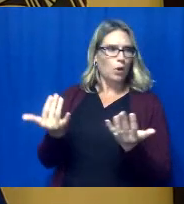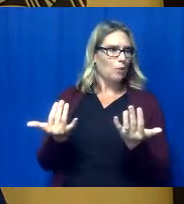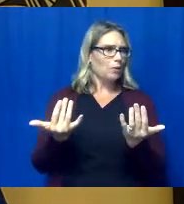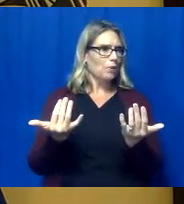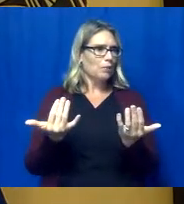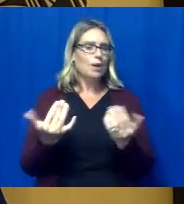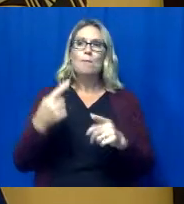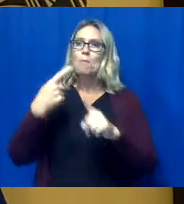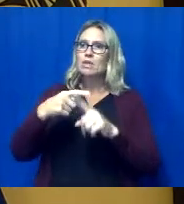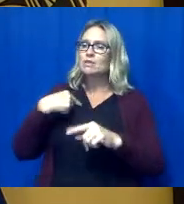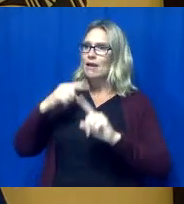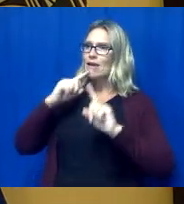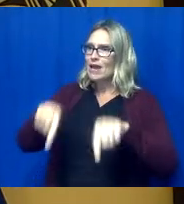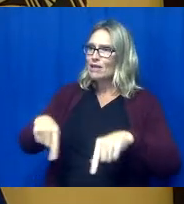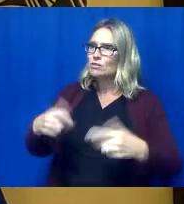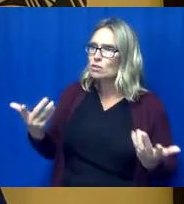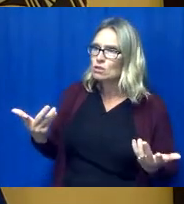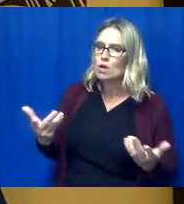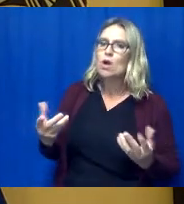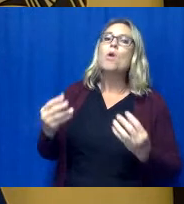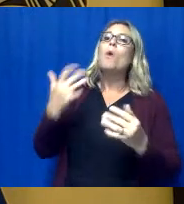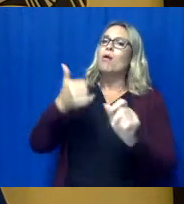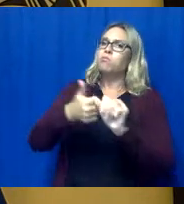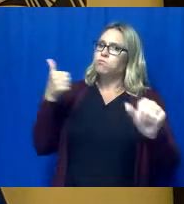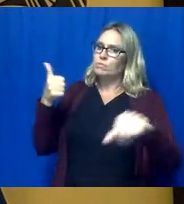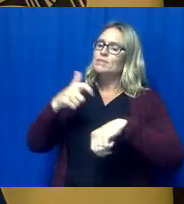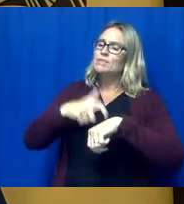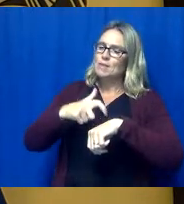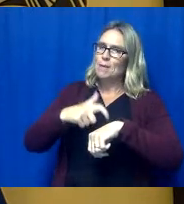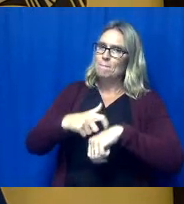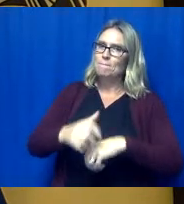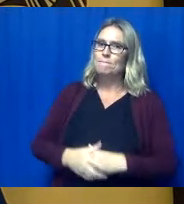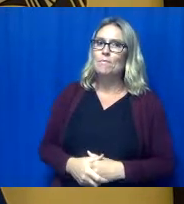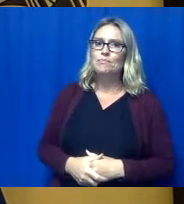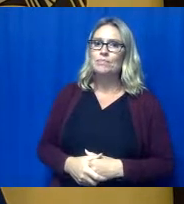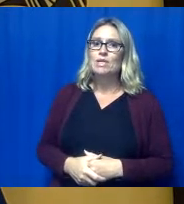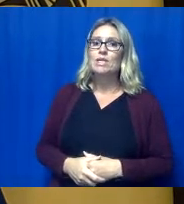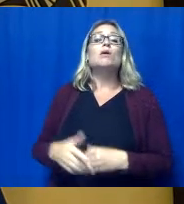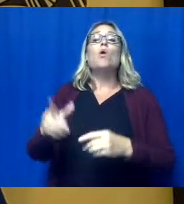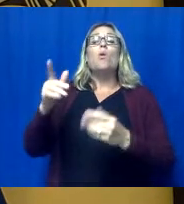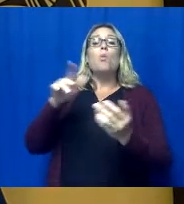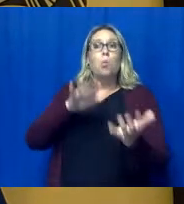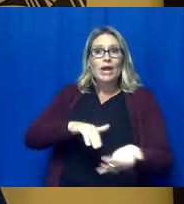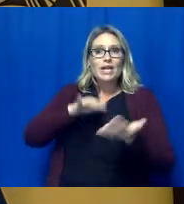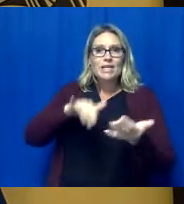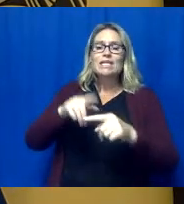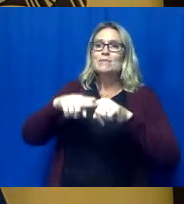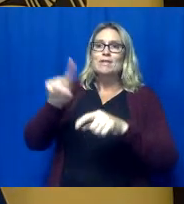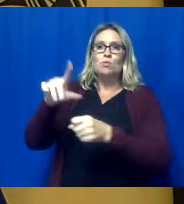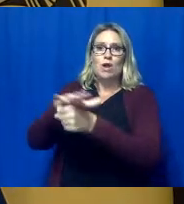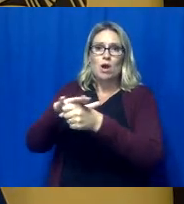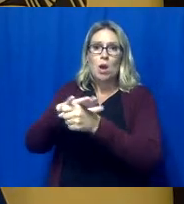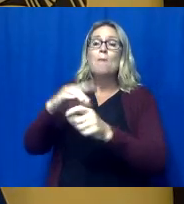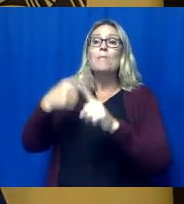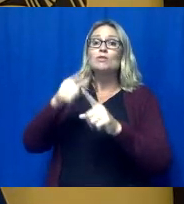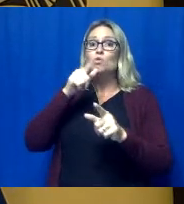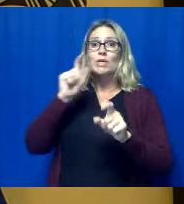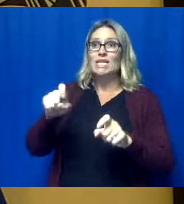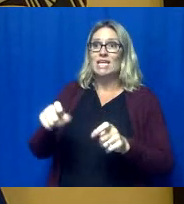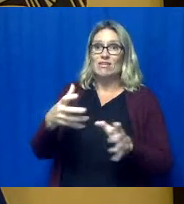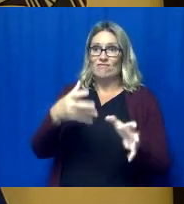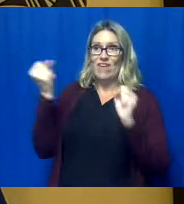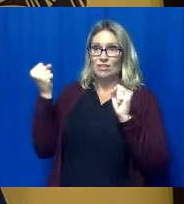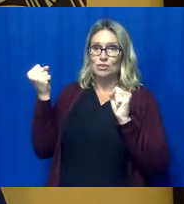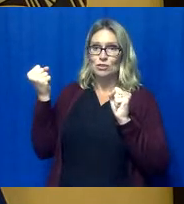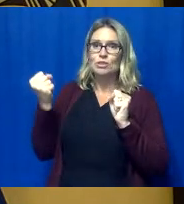results. Wait times for testing varies depending on the location. Urgent requests are being booked within 24 hours,